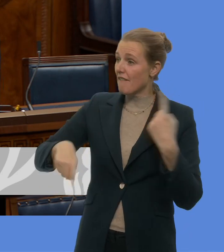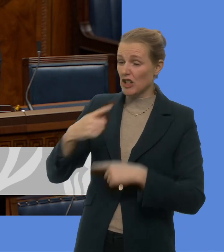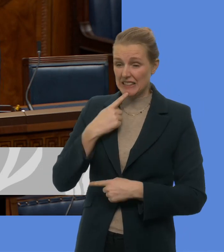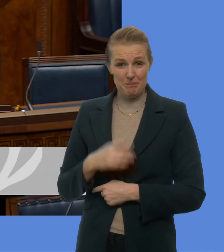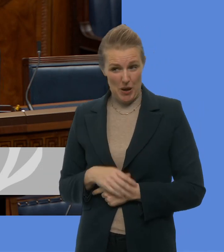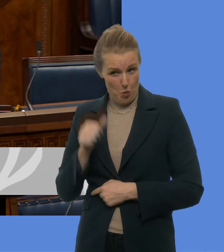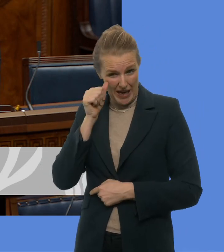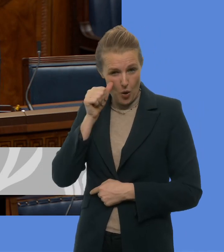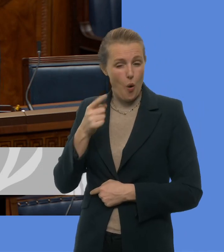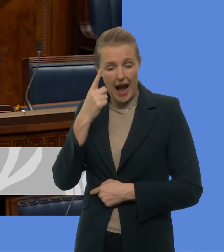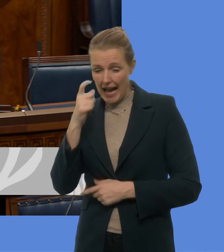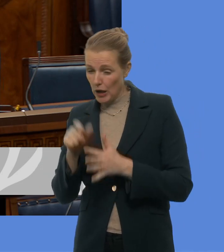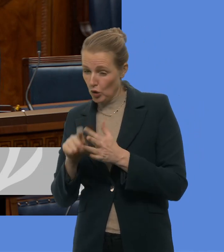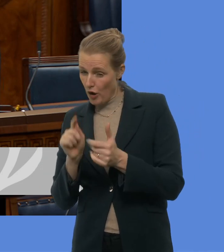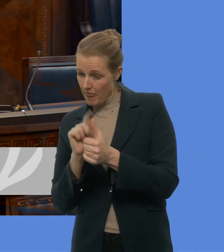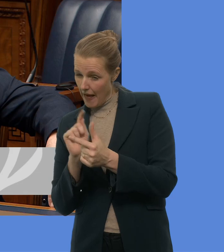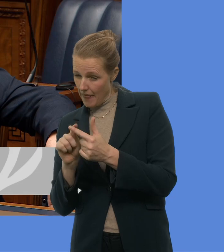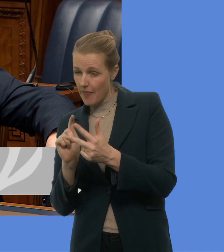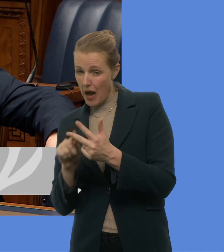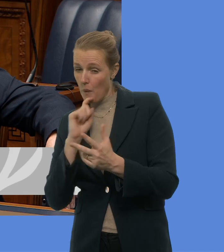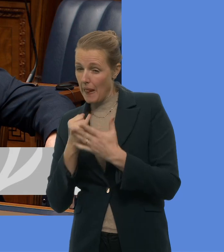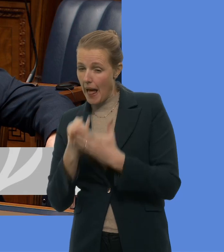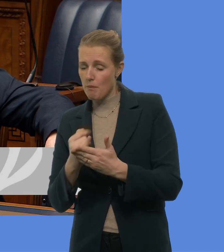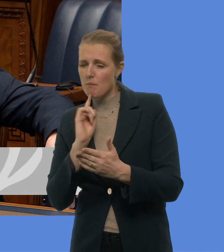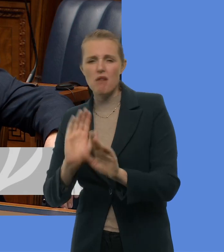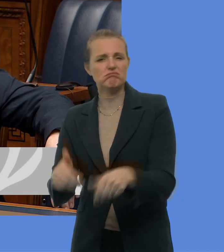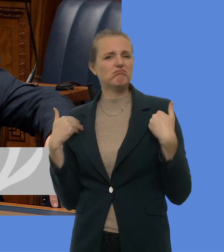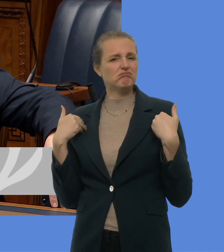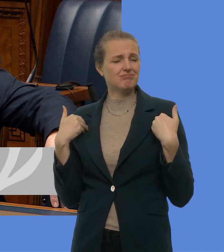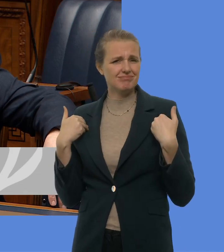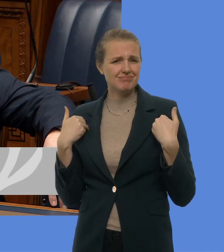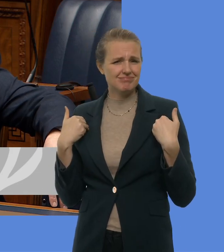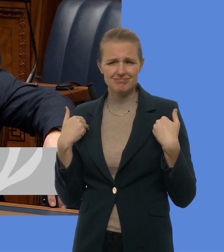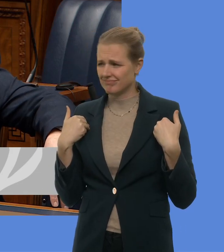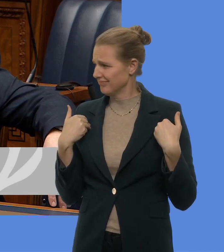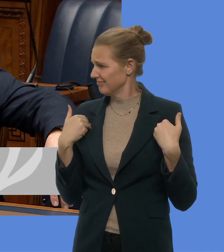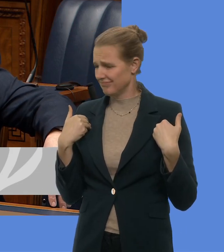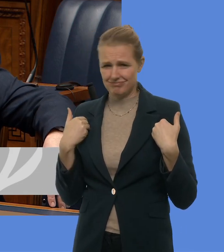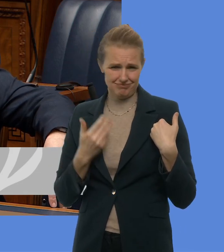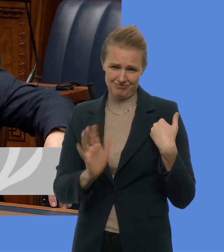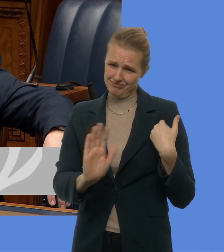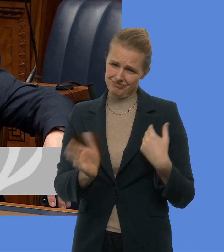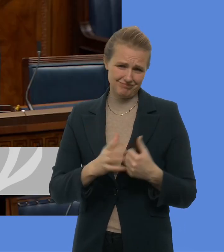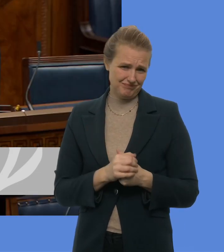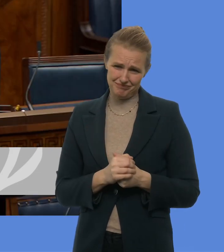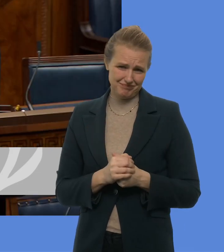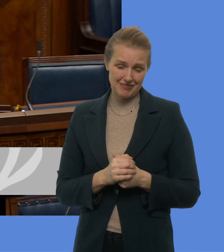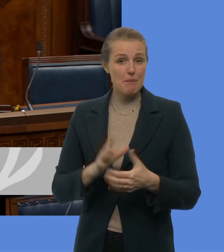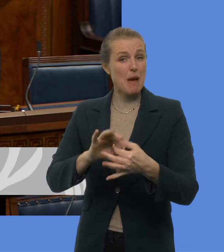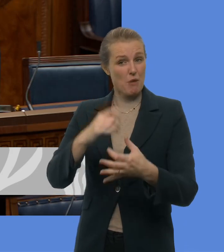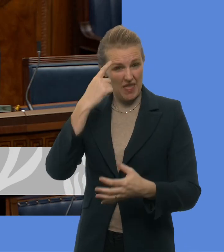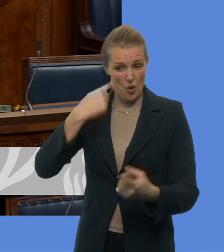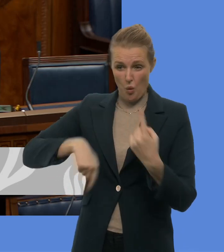solution today and tomorrow that will make a partial positive difference, and we're not doing it? Well, if the member does think